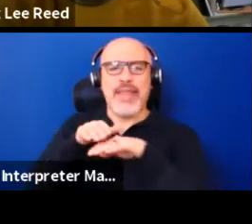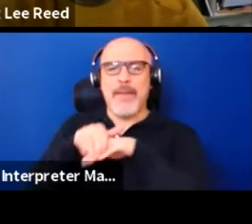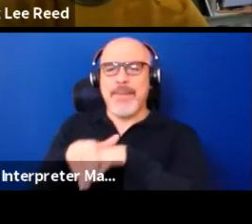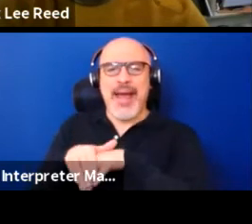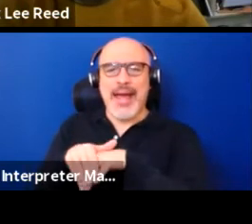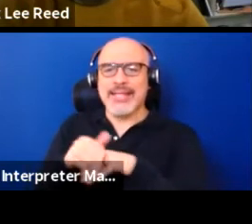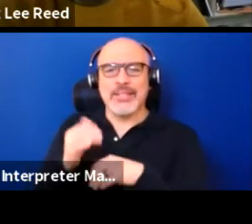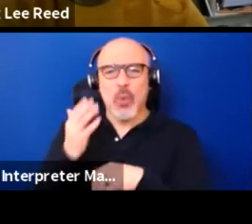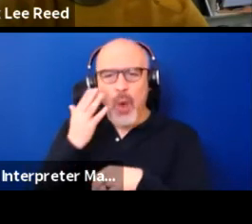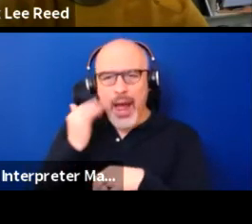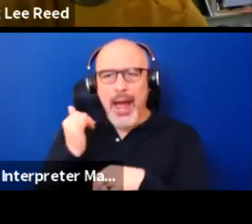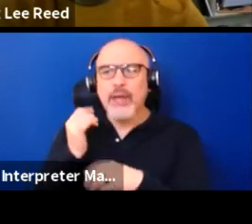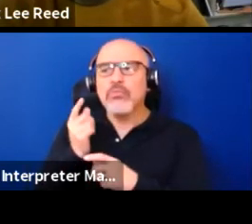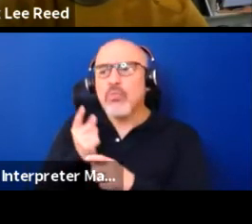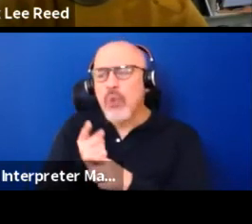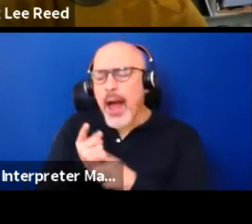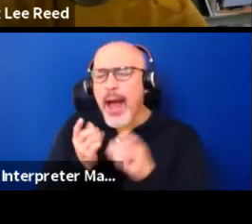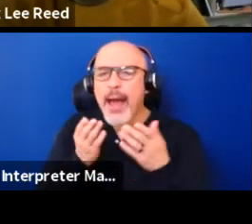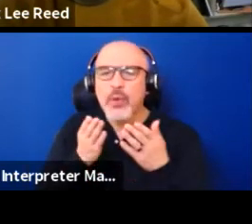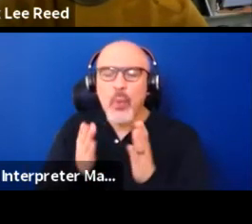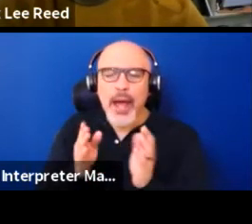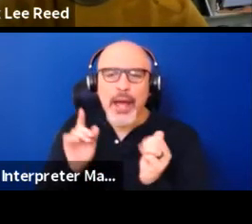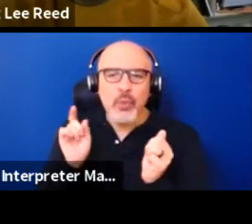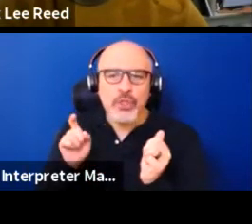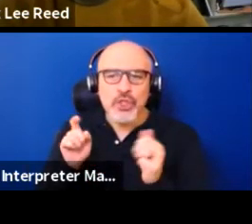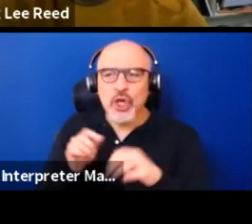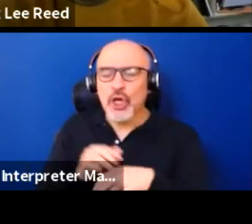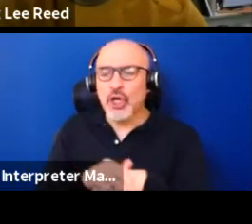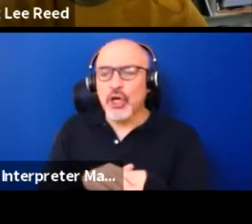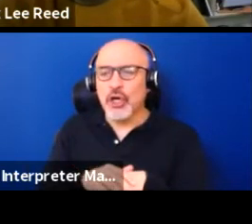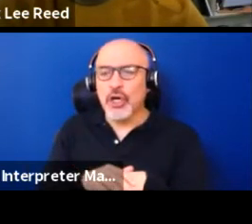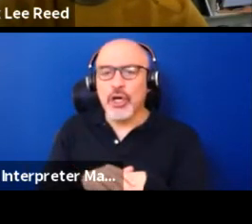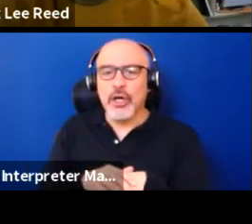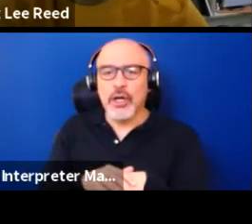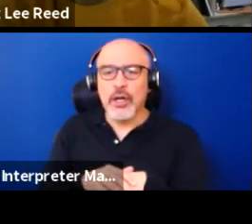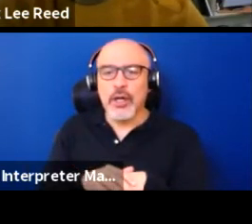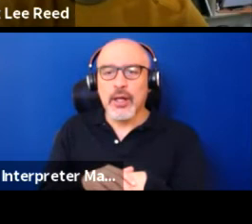right way or that, you know? Look, I don't know.